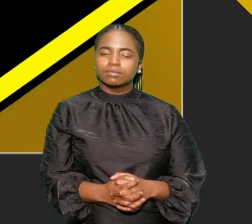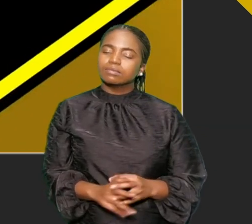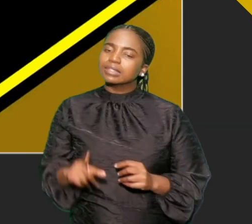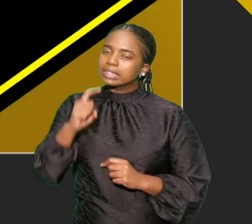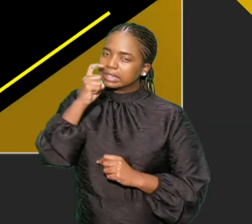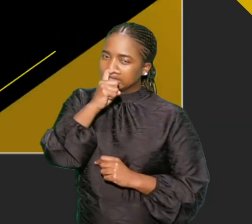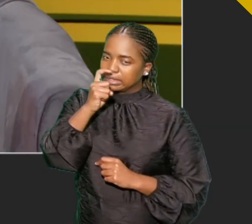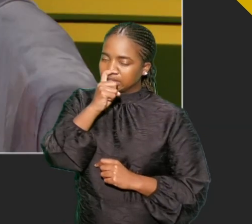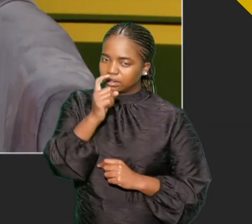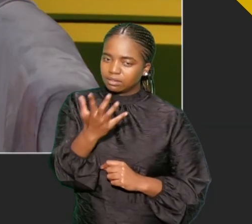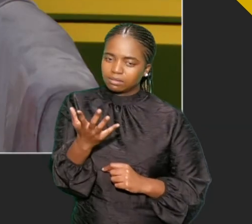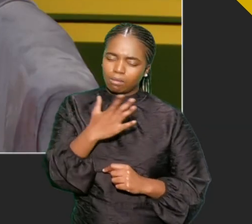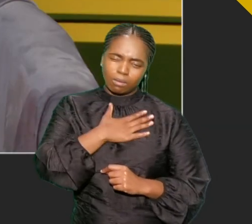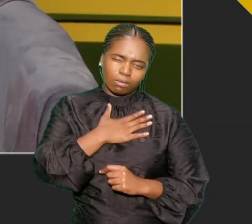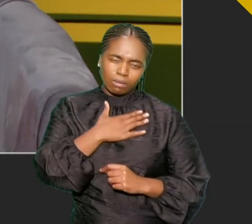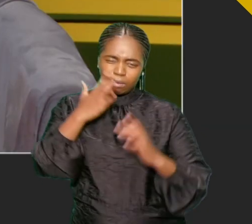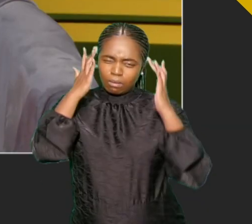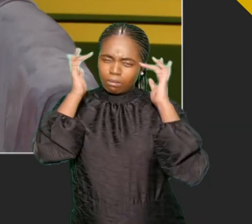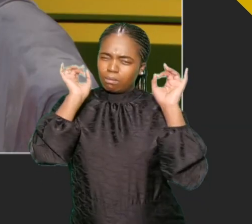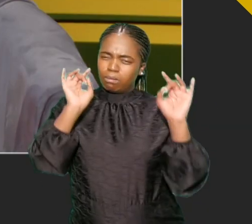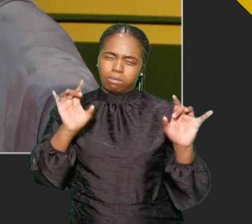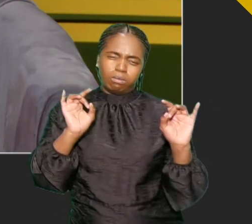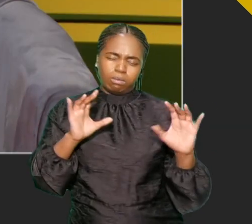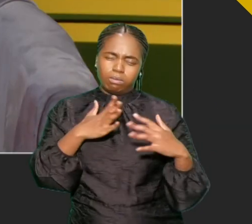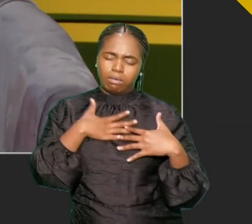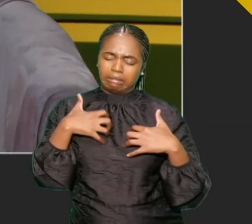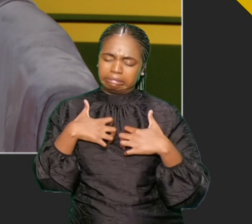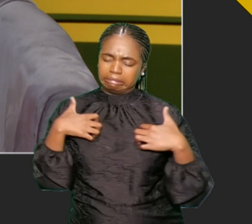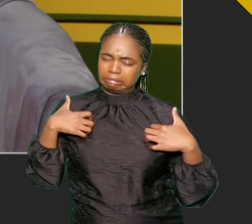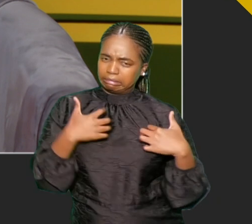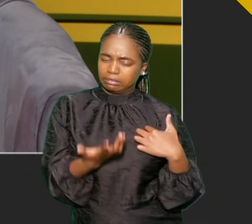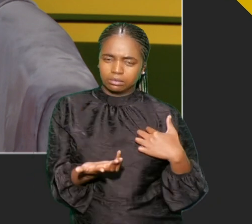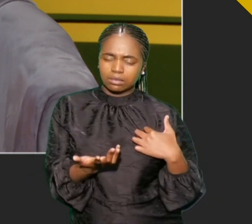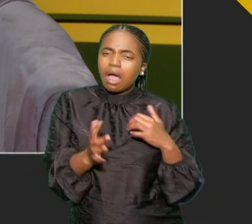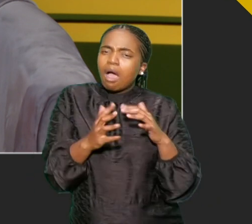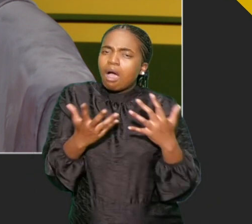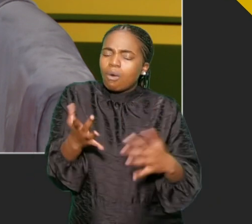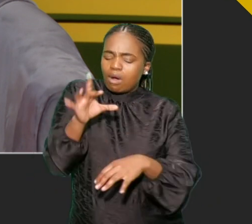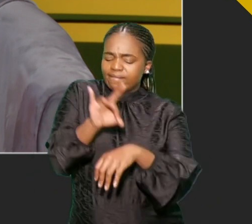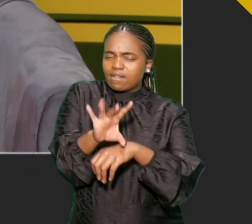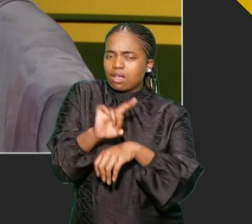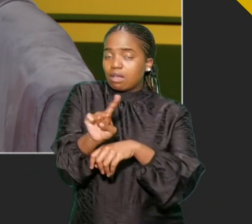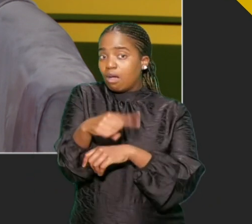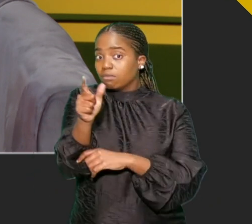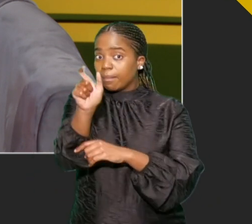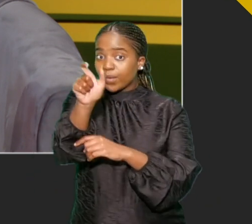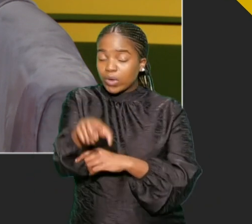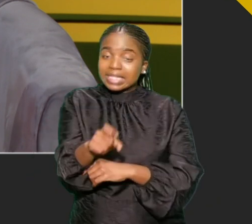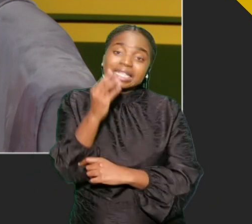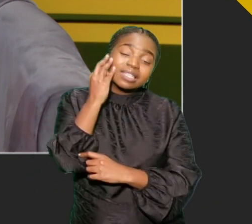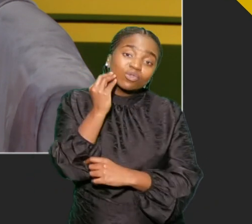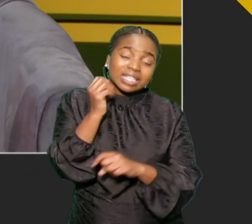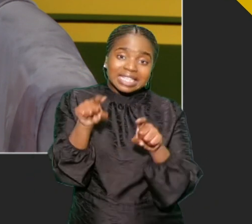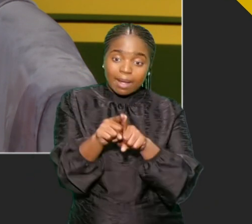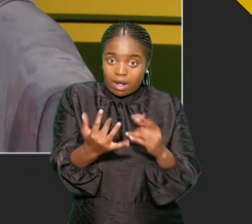Sesi Yvonne, it's trauma to your kwetsegeleng. How would you advise anybody else out there o